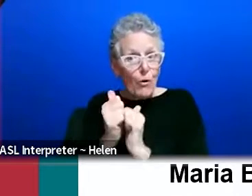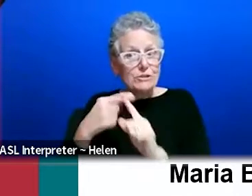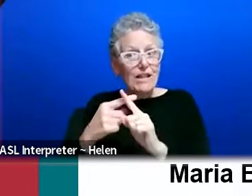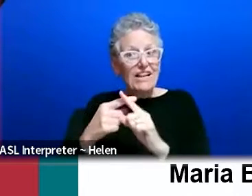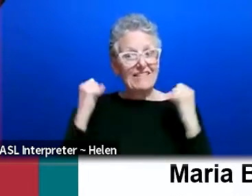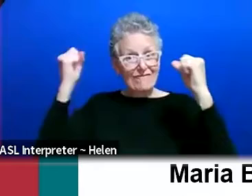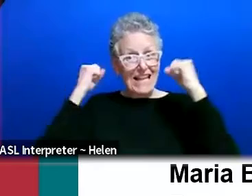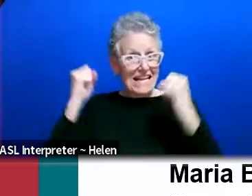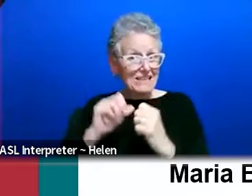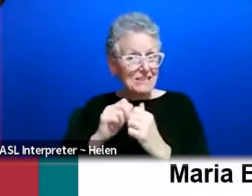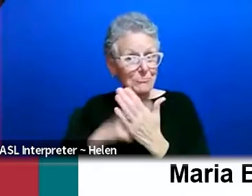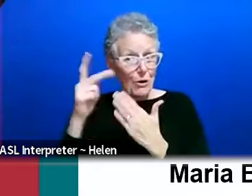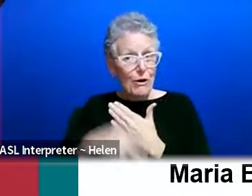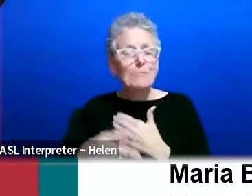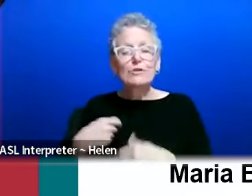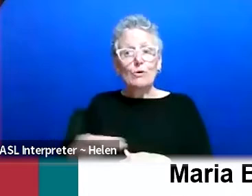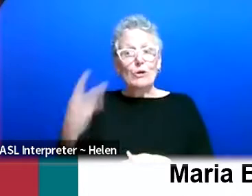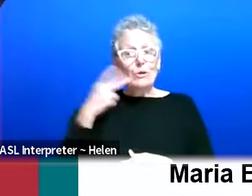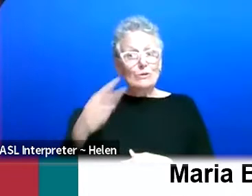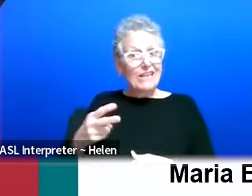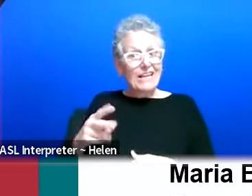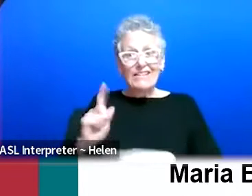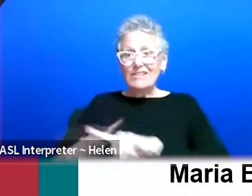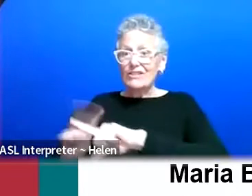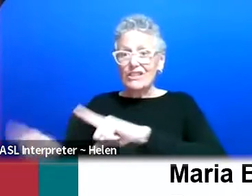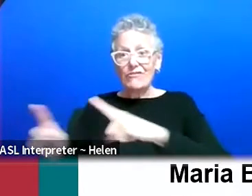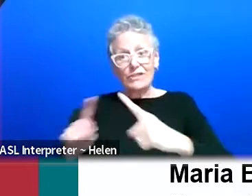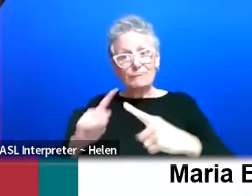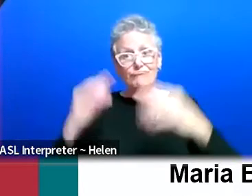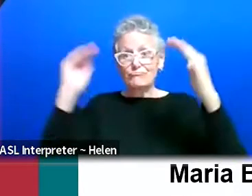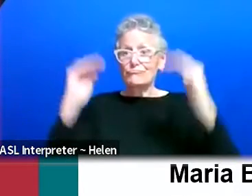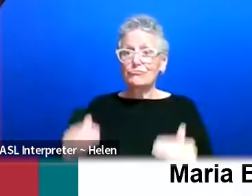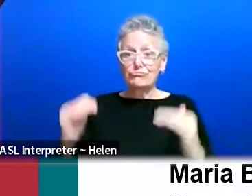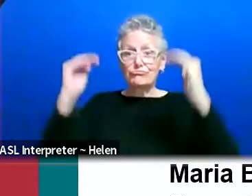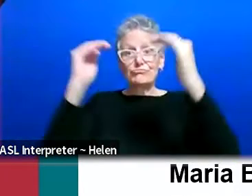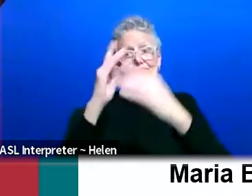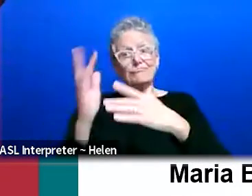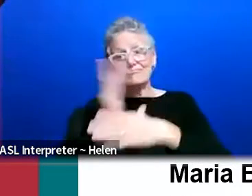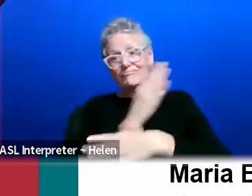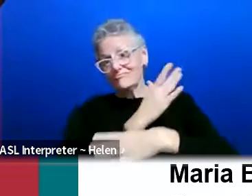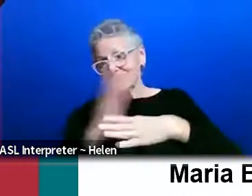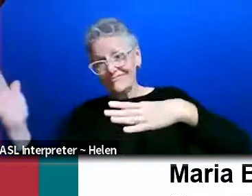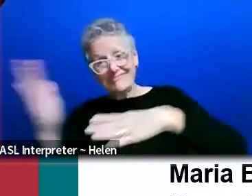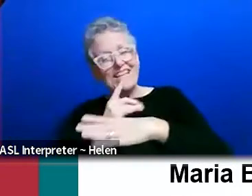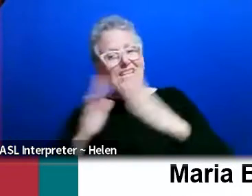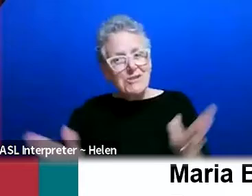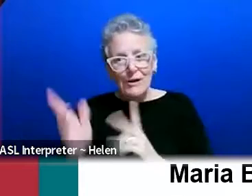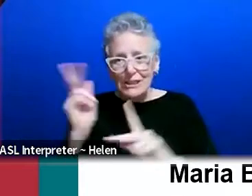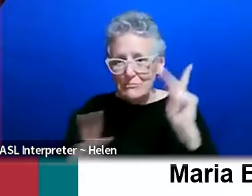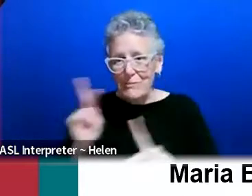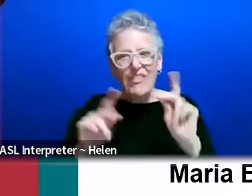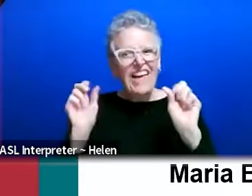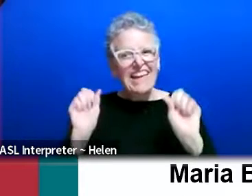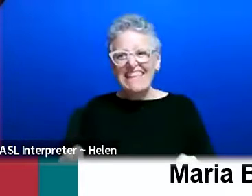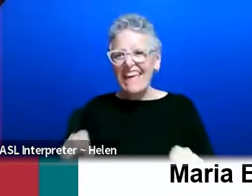So really being able to see the journey from all levels is really just, I want to encourage people that you can kind of enter the space at any